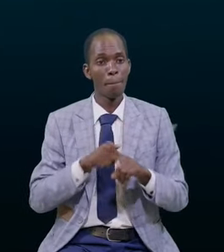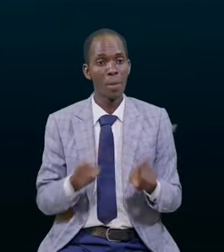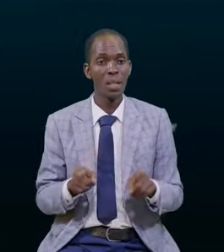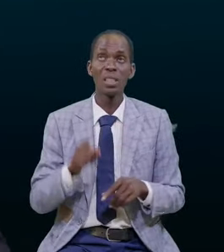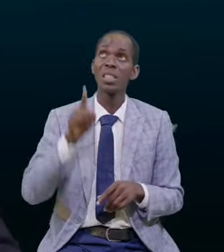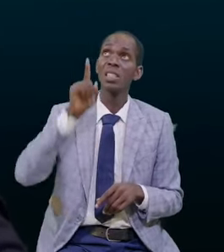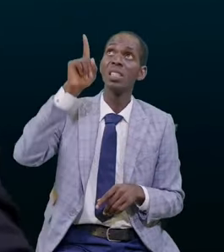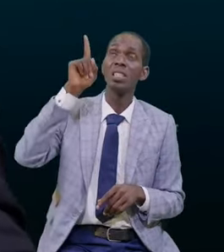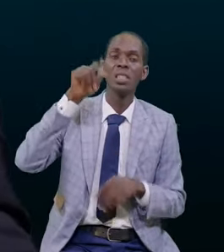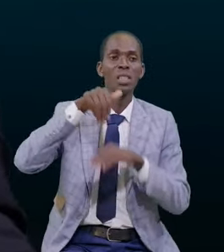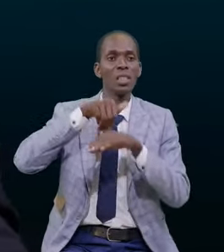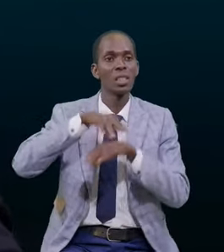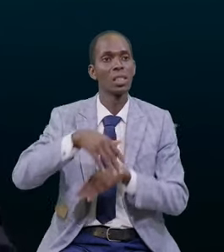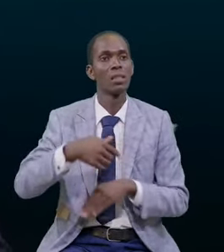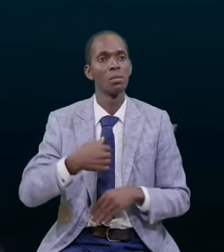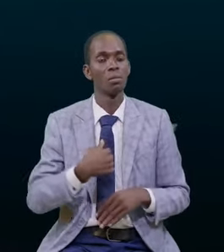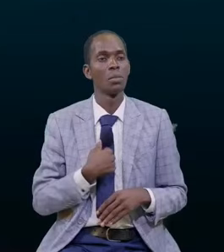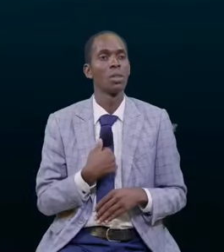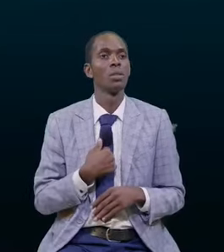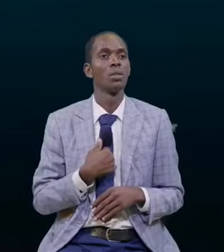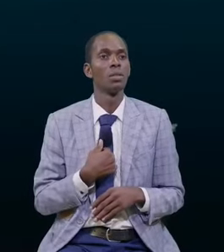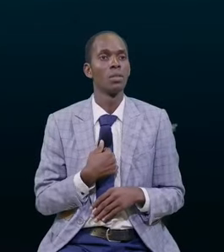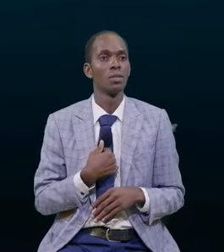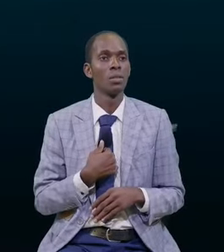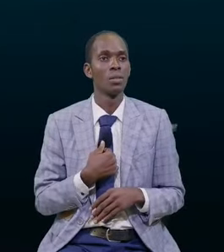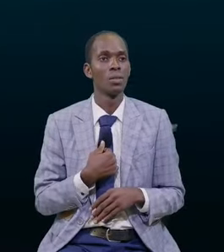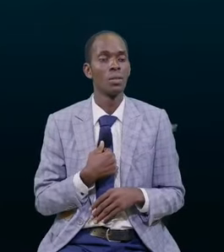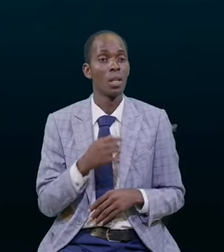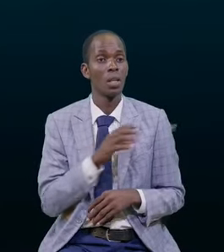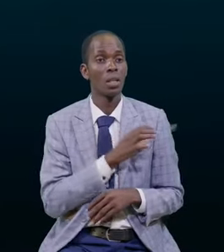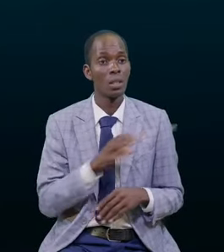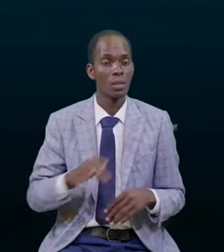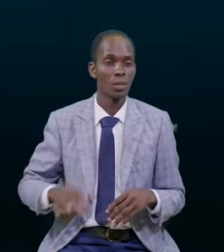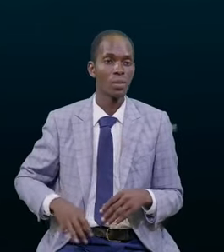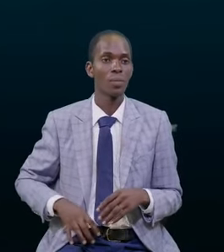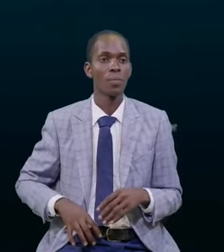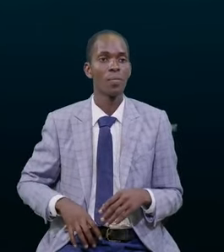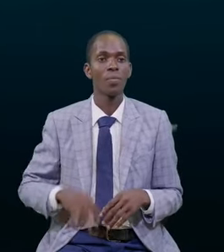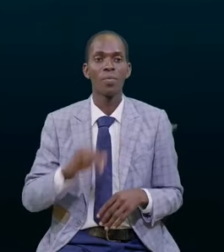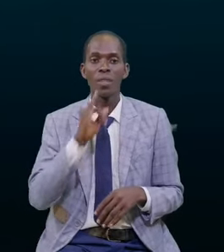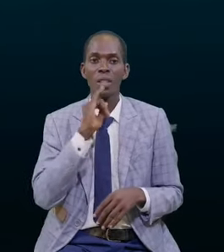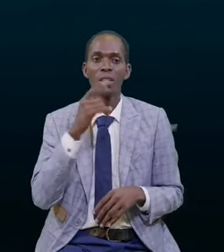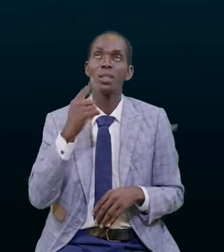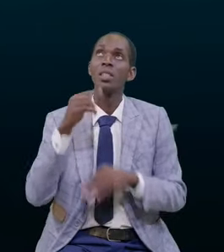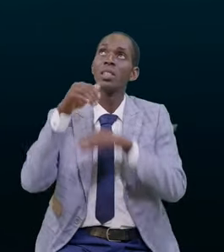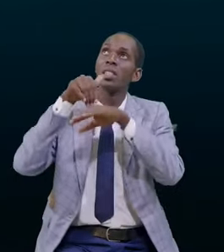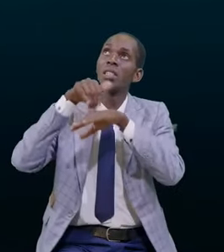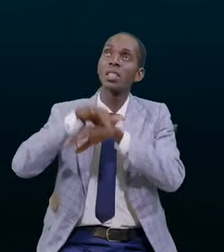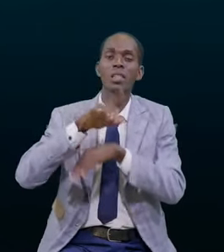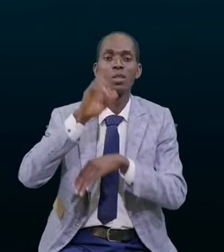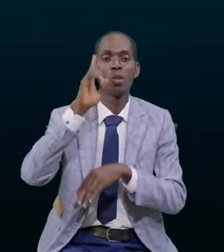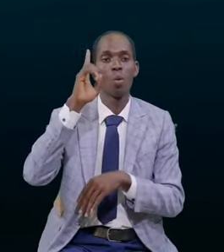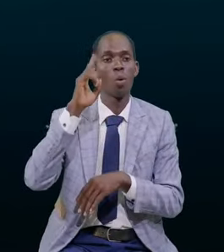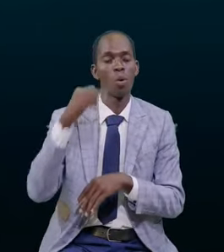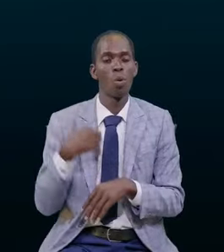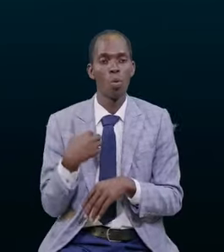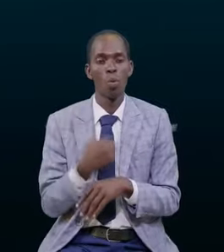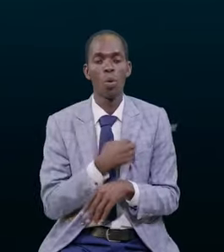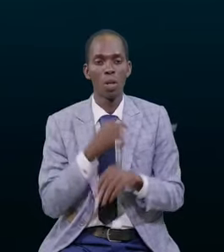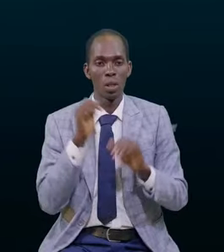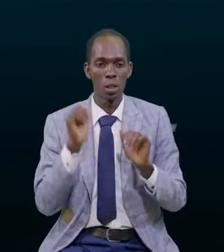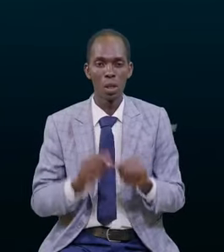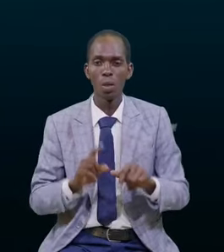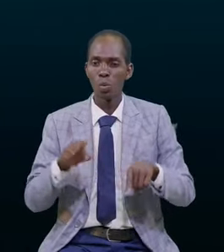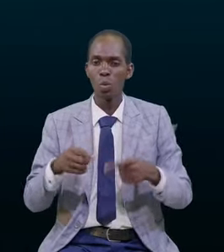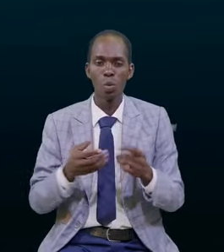father sent me Christ is the sent one and we can go through several I mean